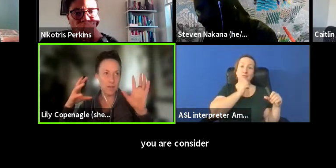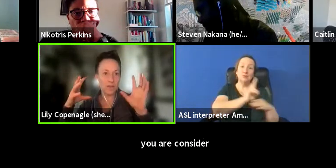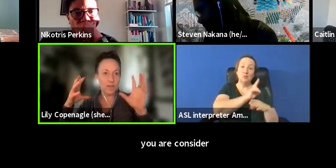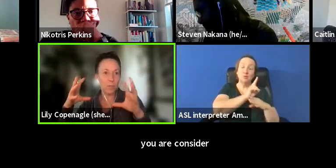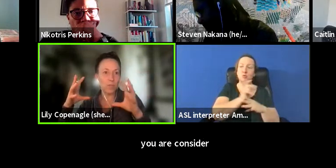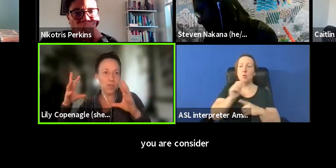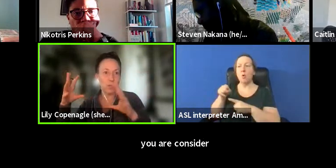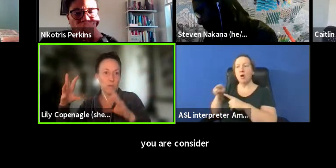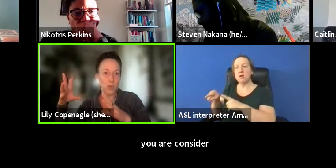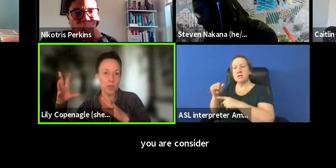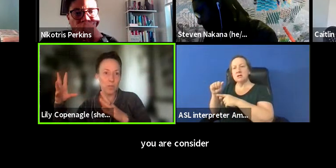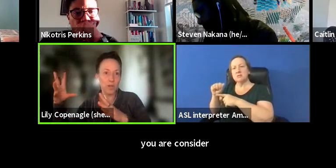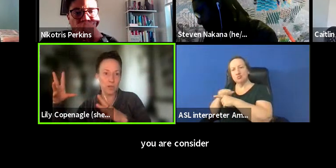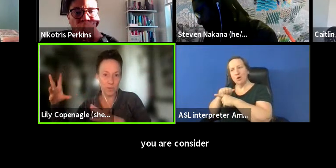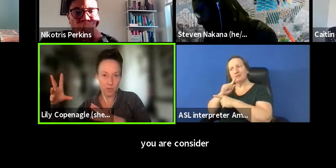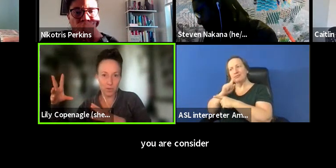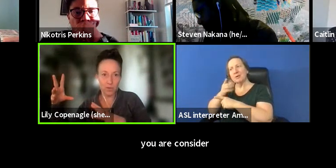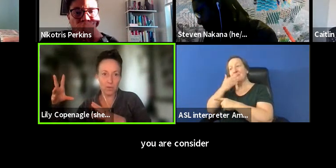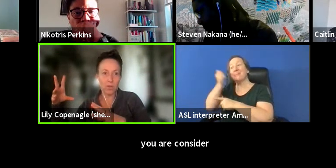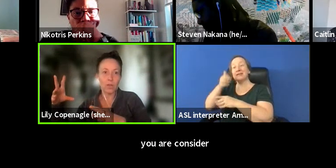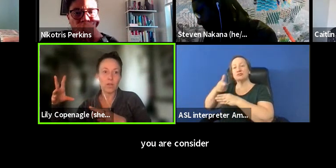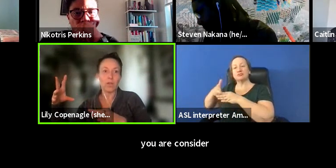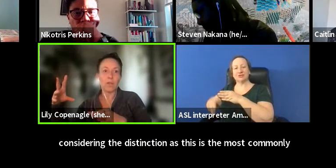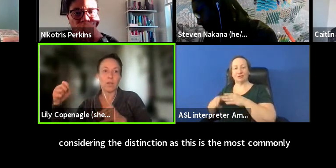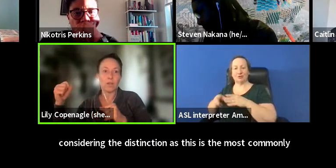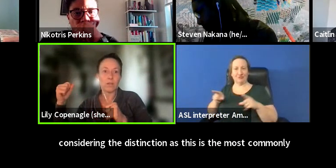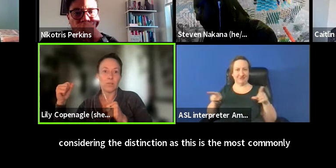practice that seems to produce the best results.